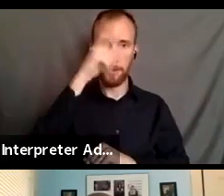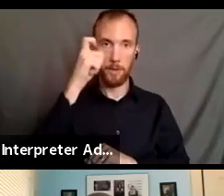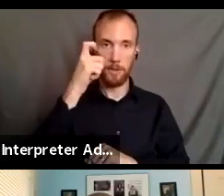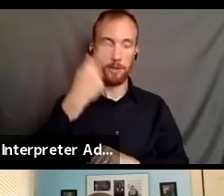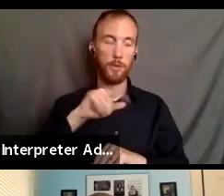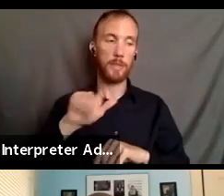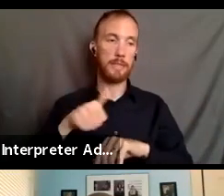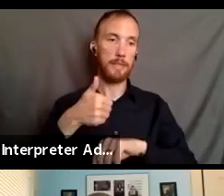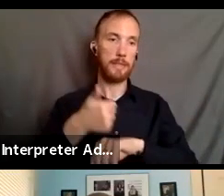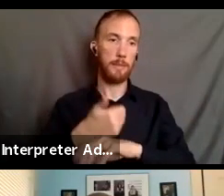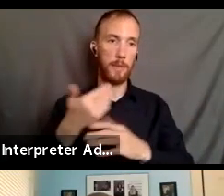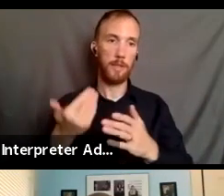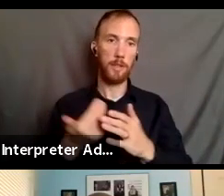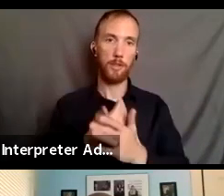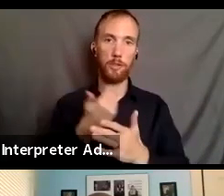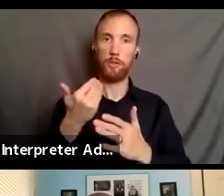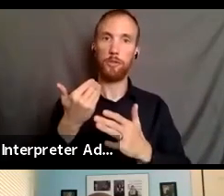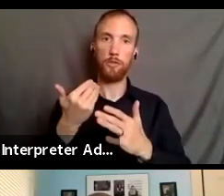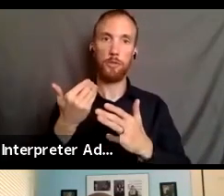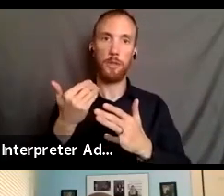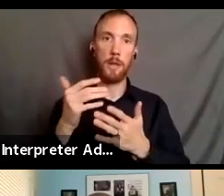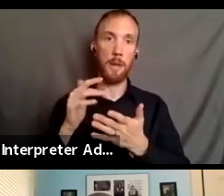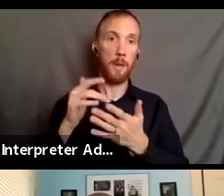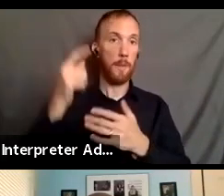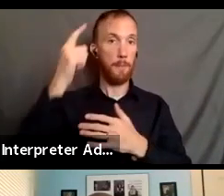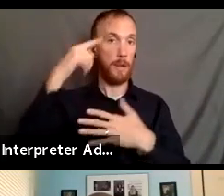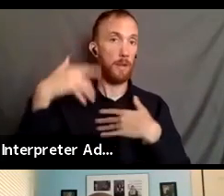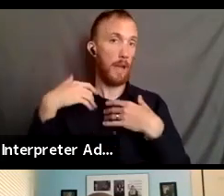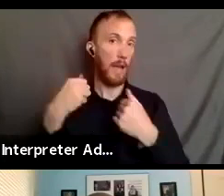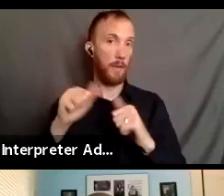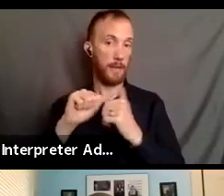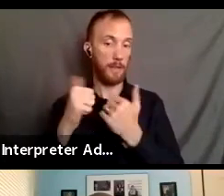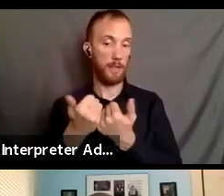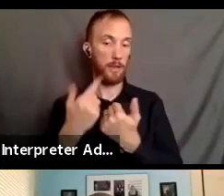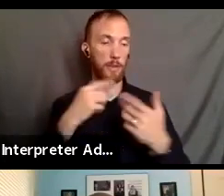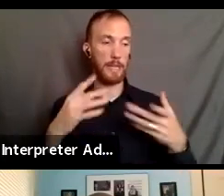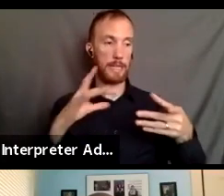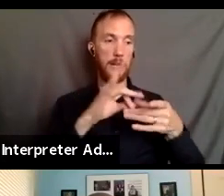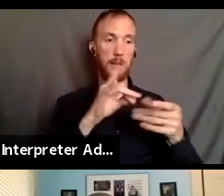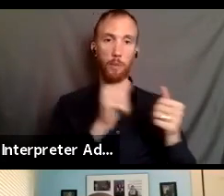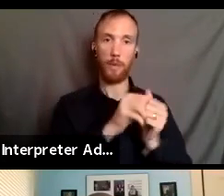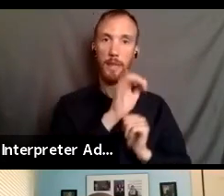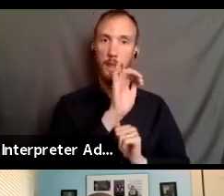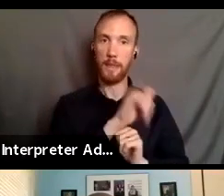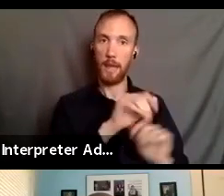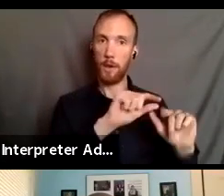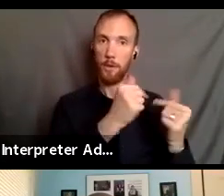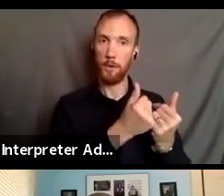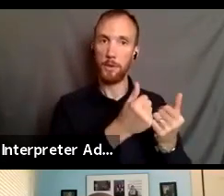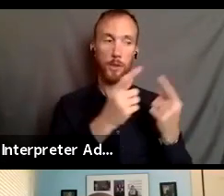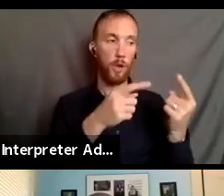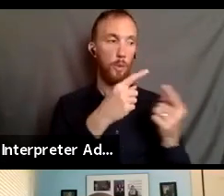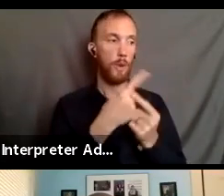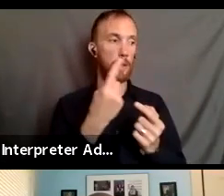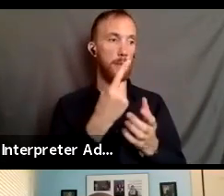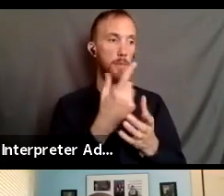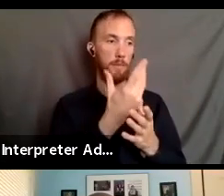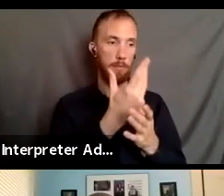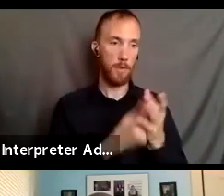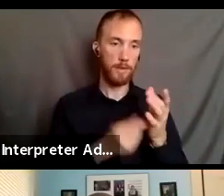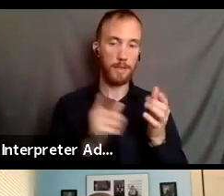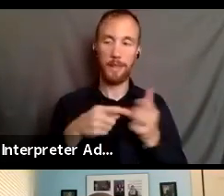mental health agency specifically to that network and whenever there is a loss that agency is sort of activated to respond to those